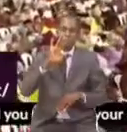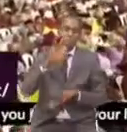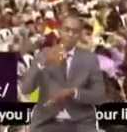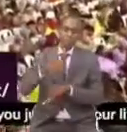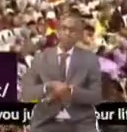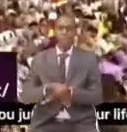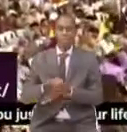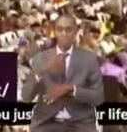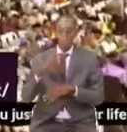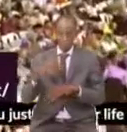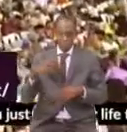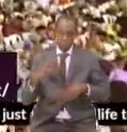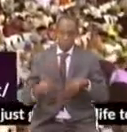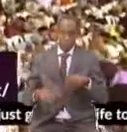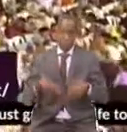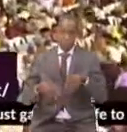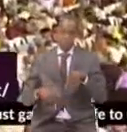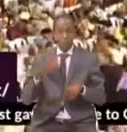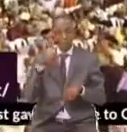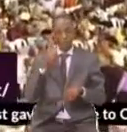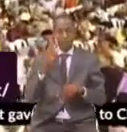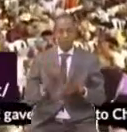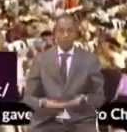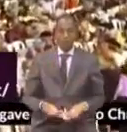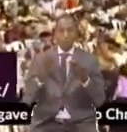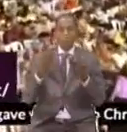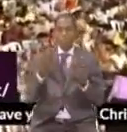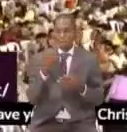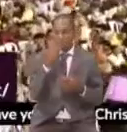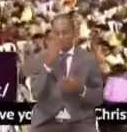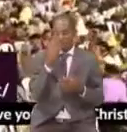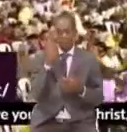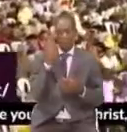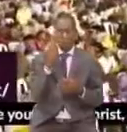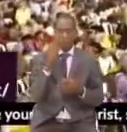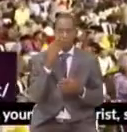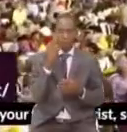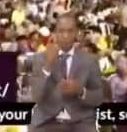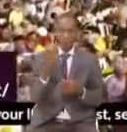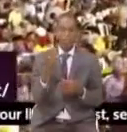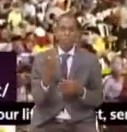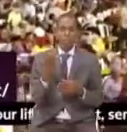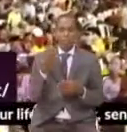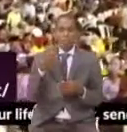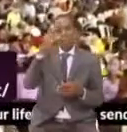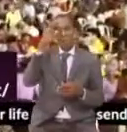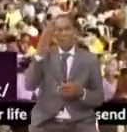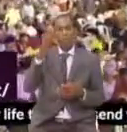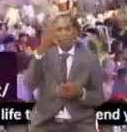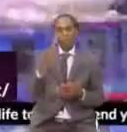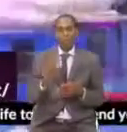The lame will rise. The blind will see. The man of God is ready. Rise up